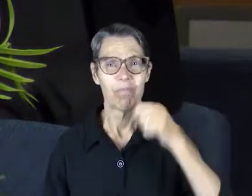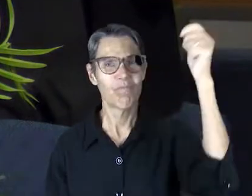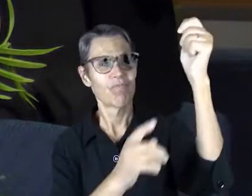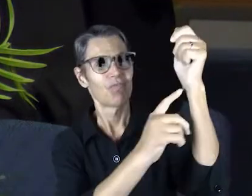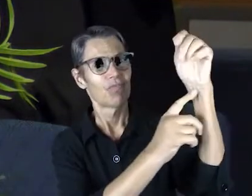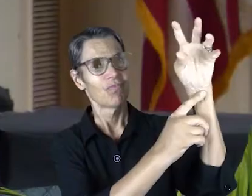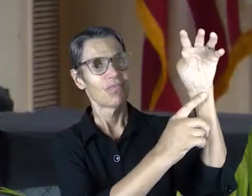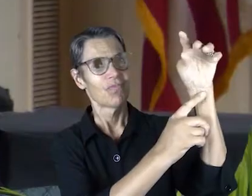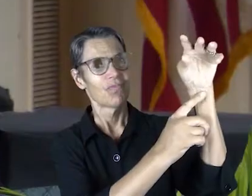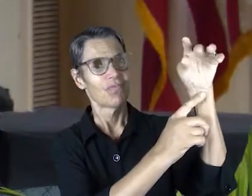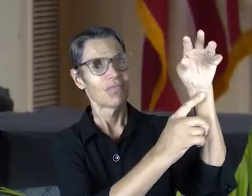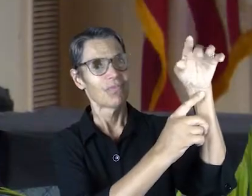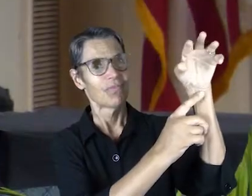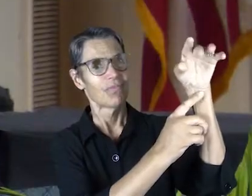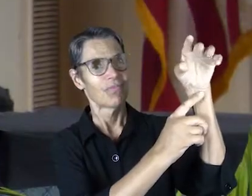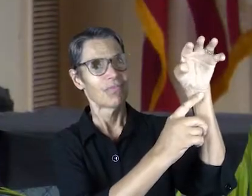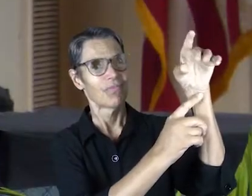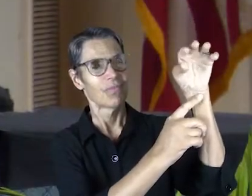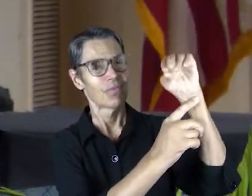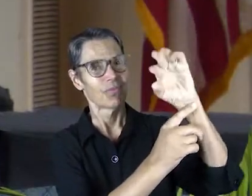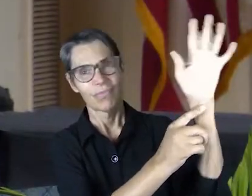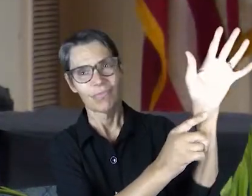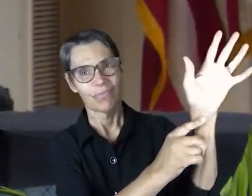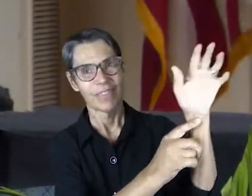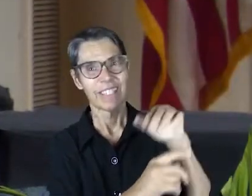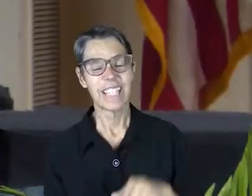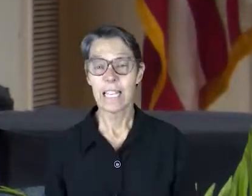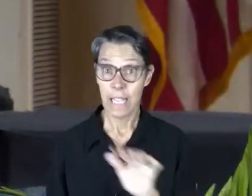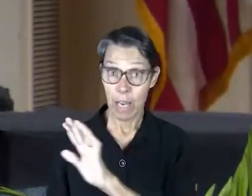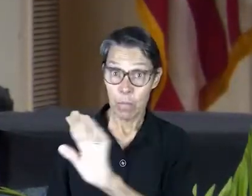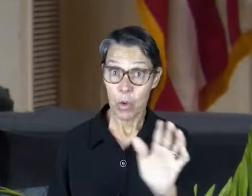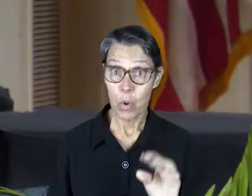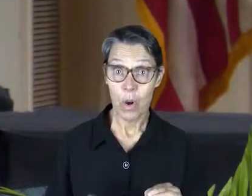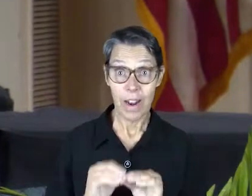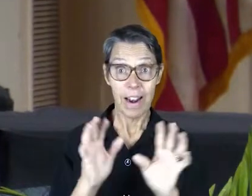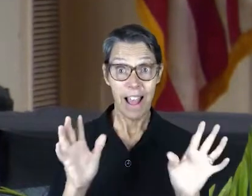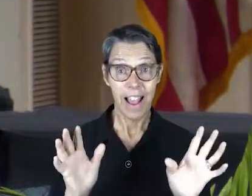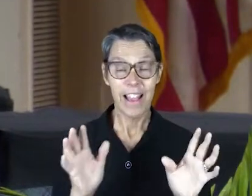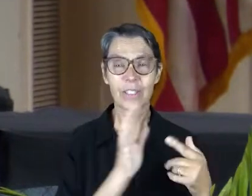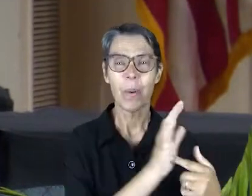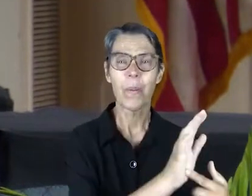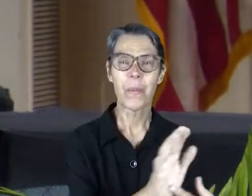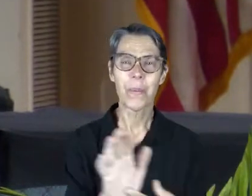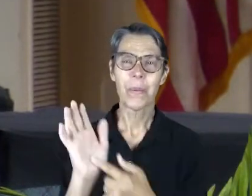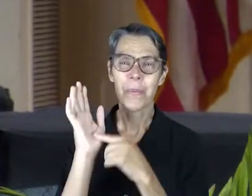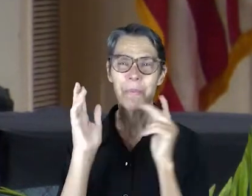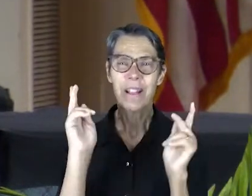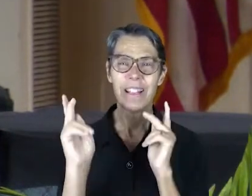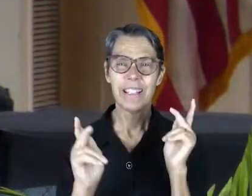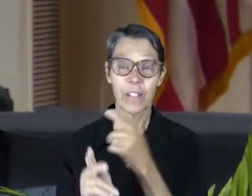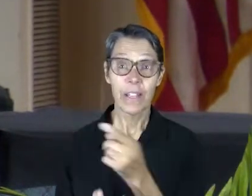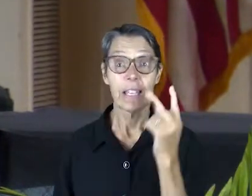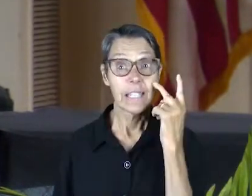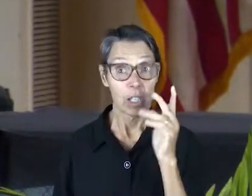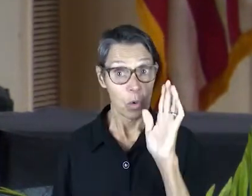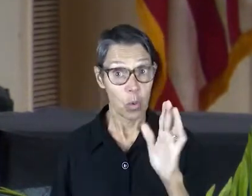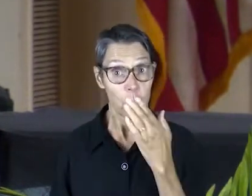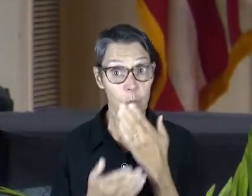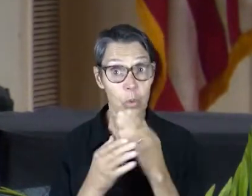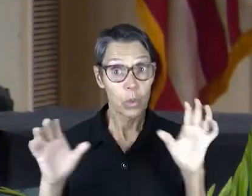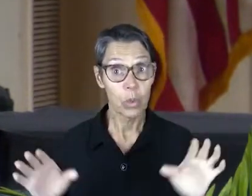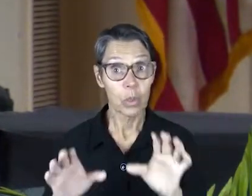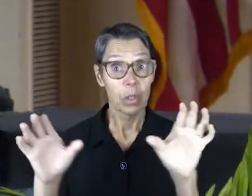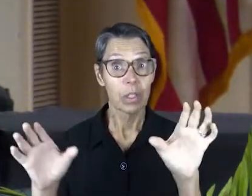house. In the same way, let your light shine before others, so that they may see your good works and